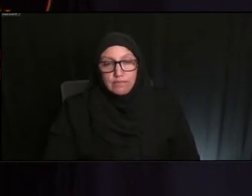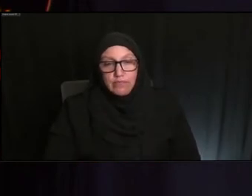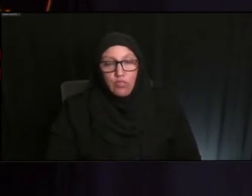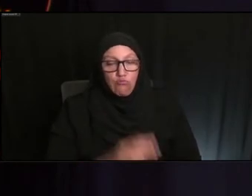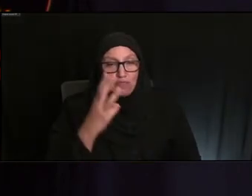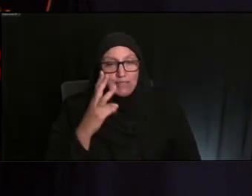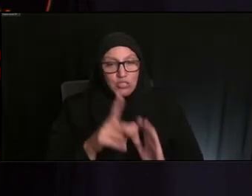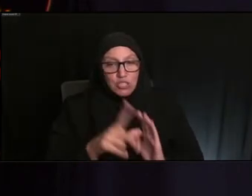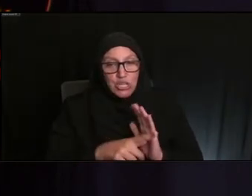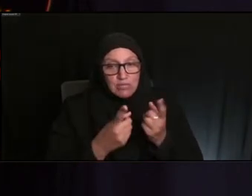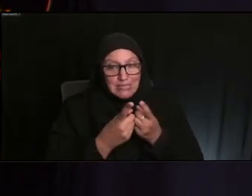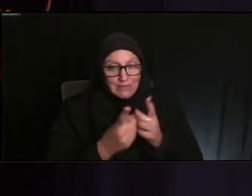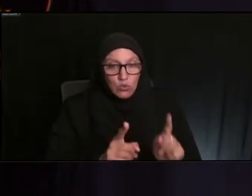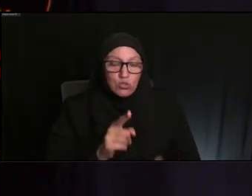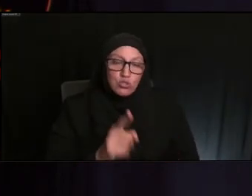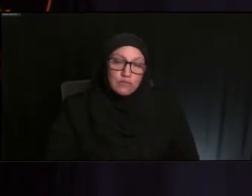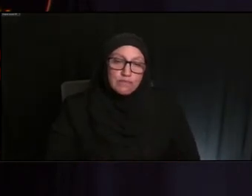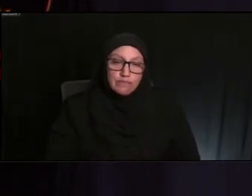I've divorced you.